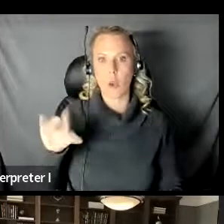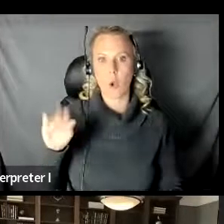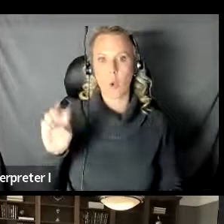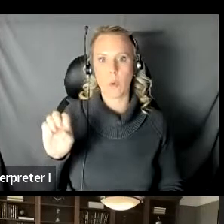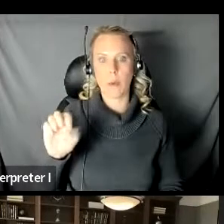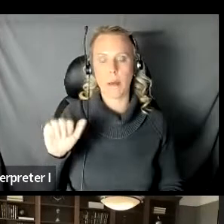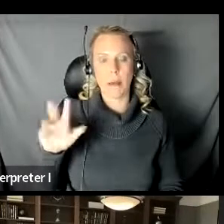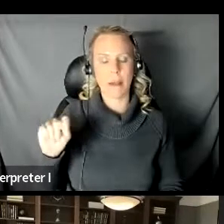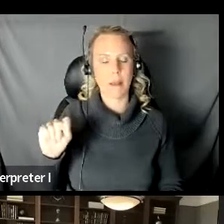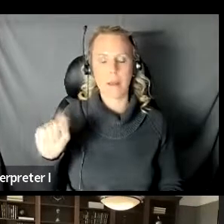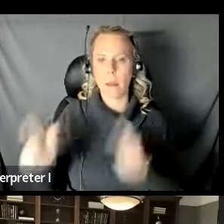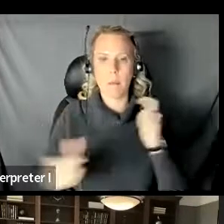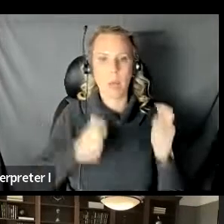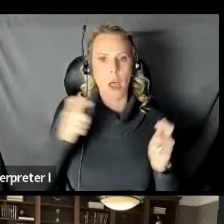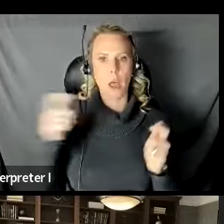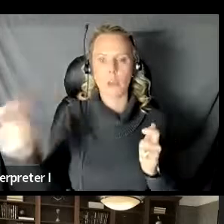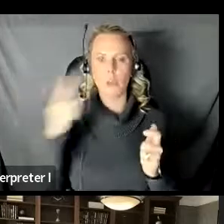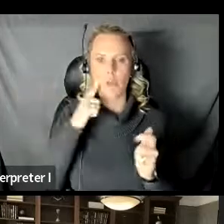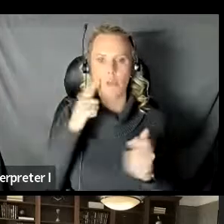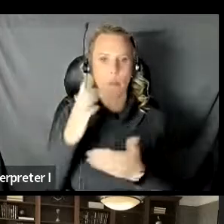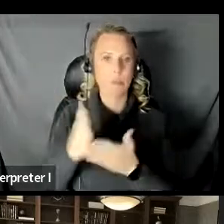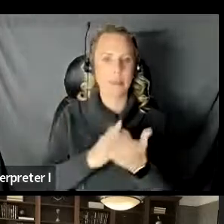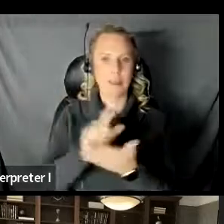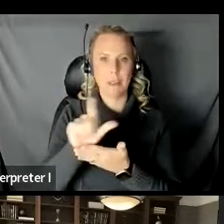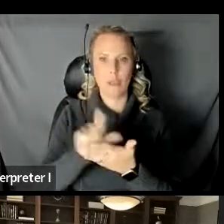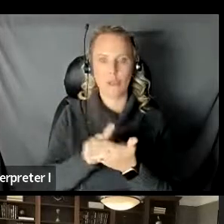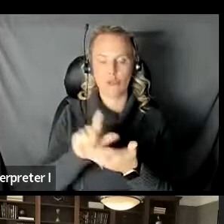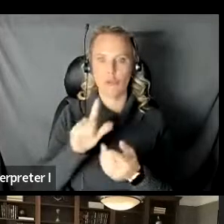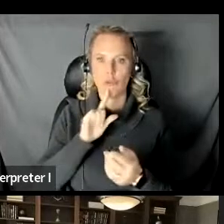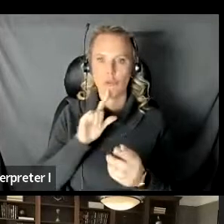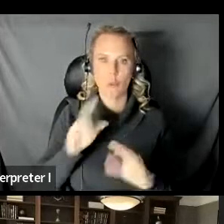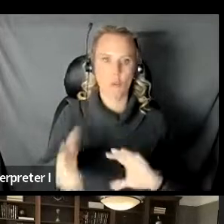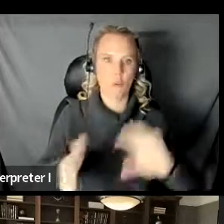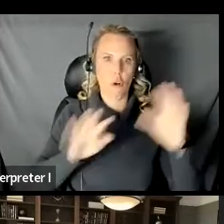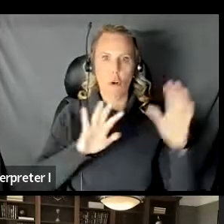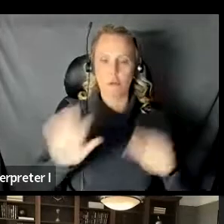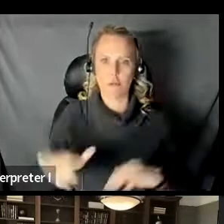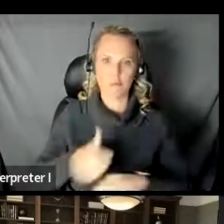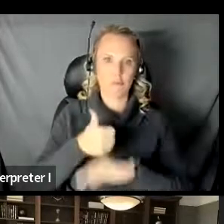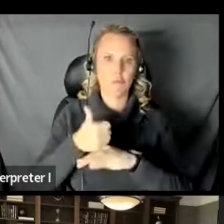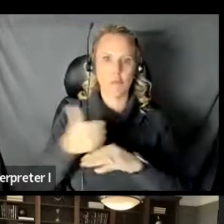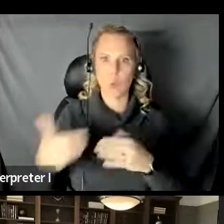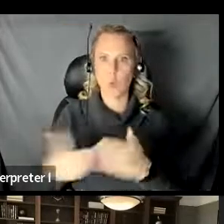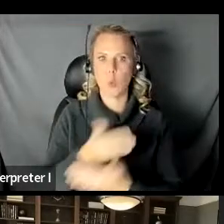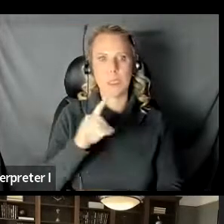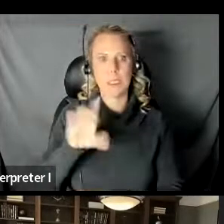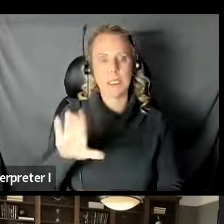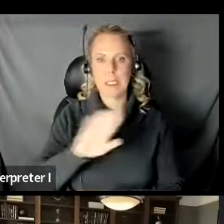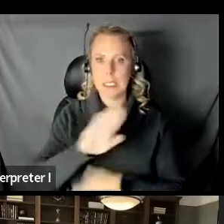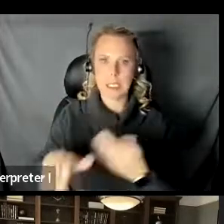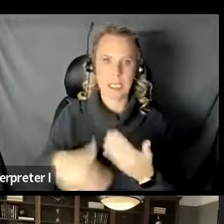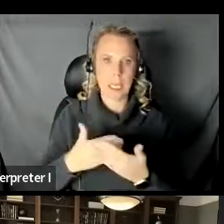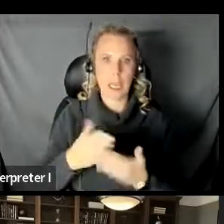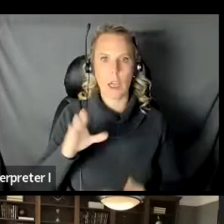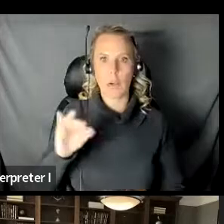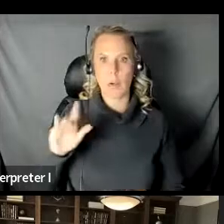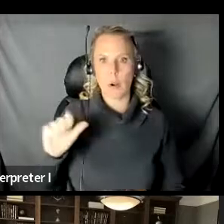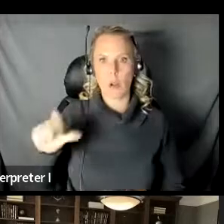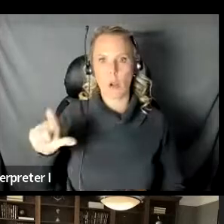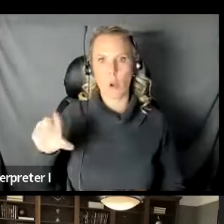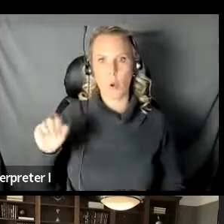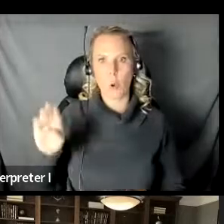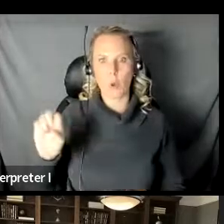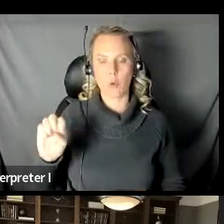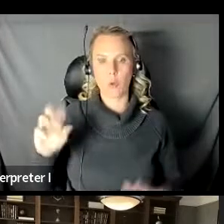a monumental piece of legislation that overhauls, modernizes, and reorganizes the district's entire criminal code. It